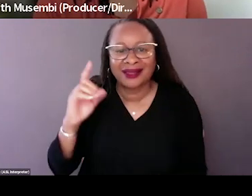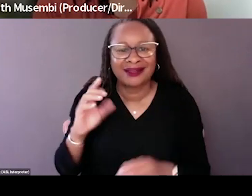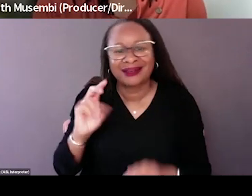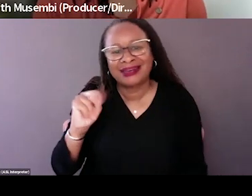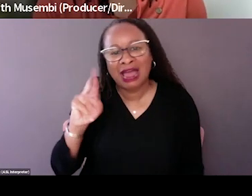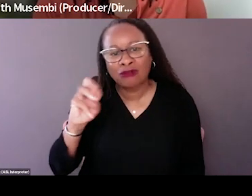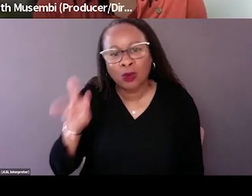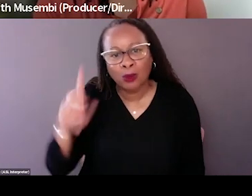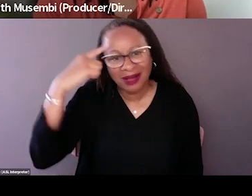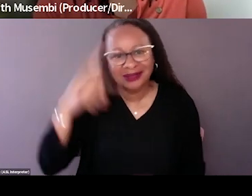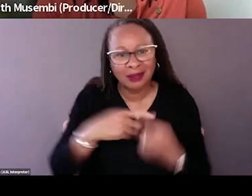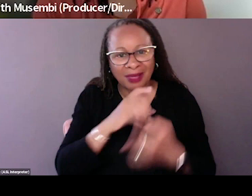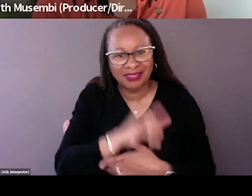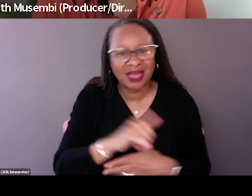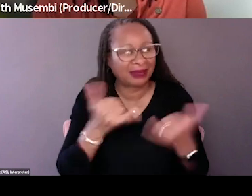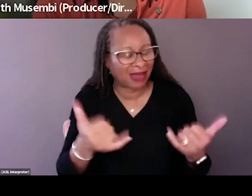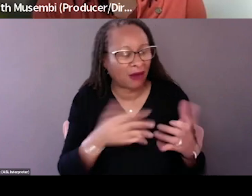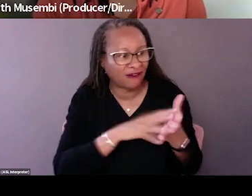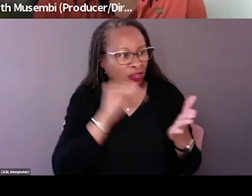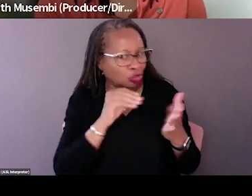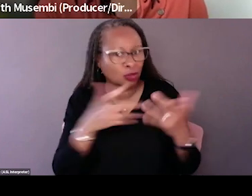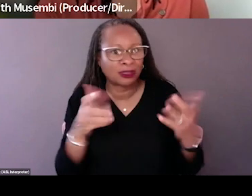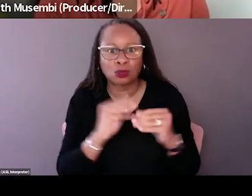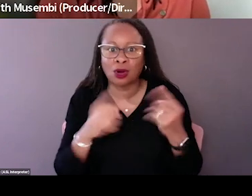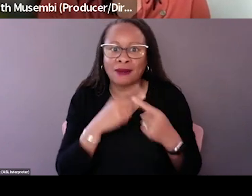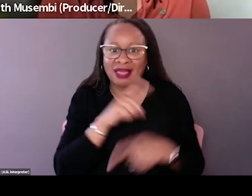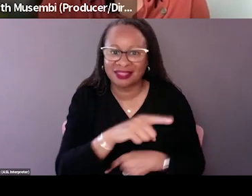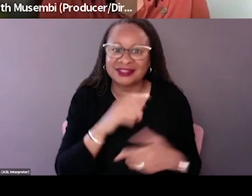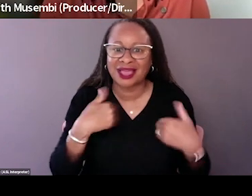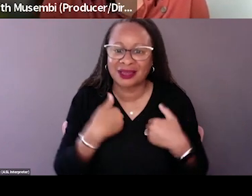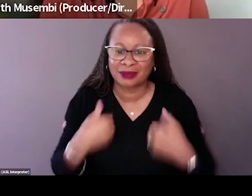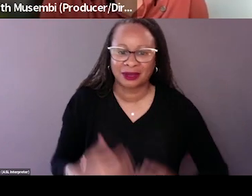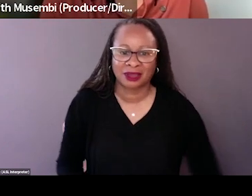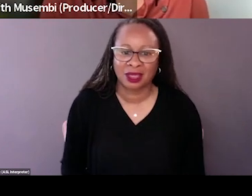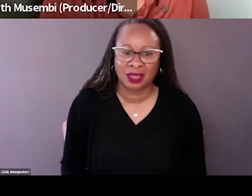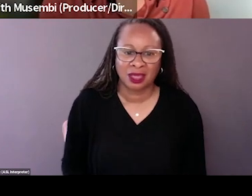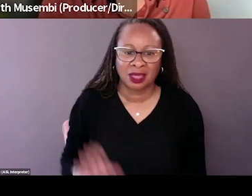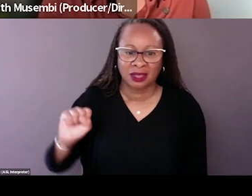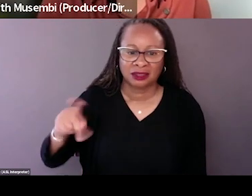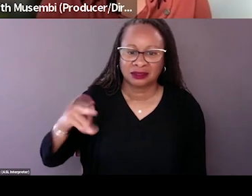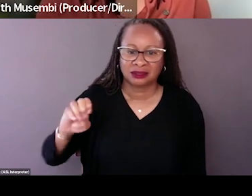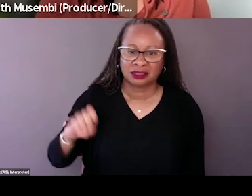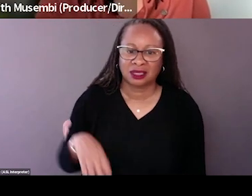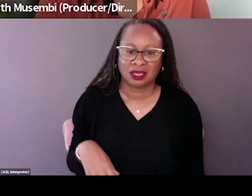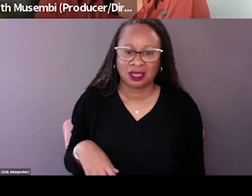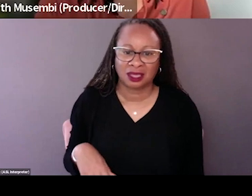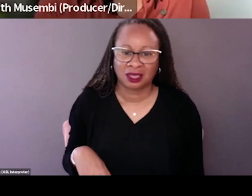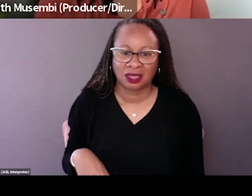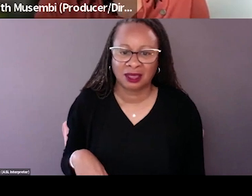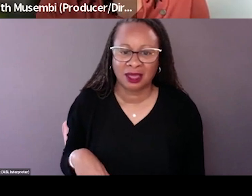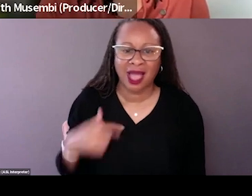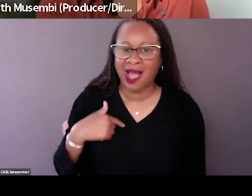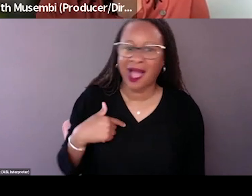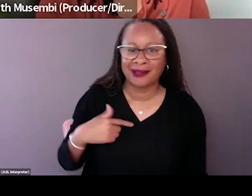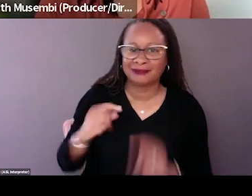to learn about the series. Absolutely. That delights me, because I am a complete, you know, team yaya all the way. The